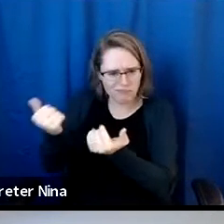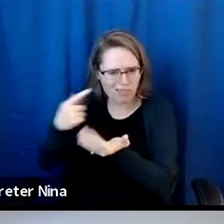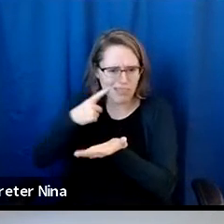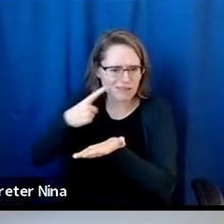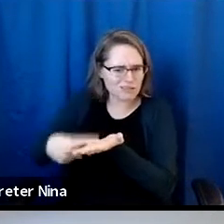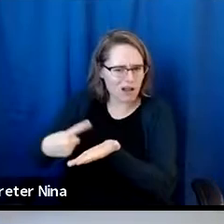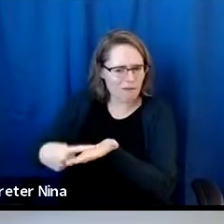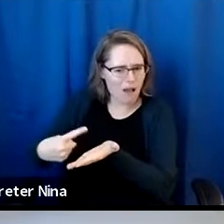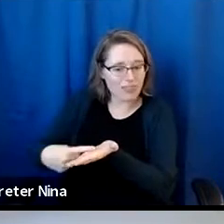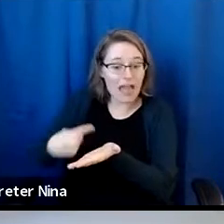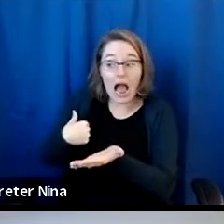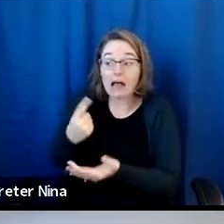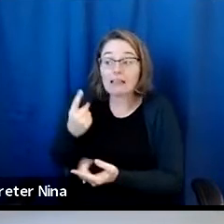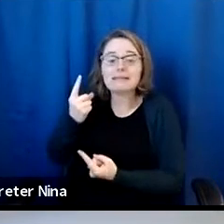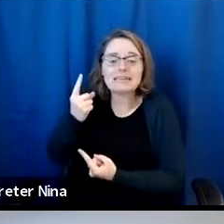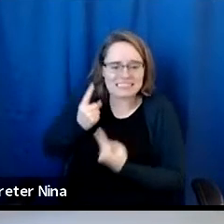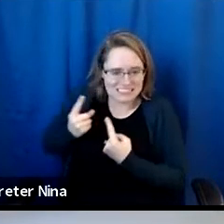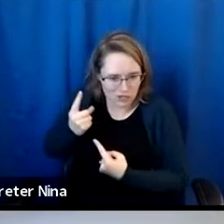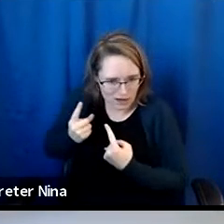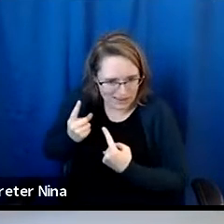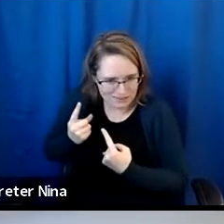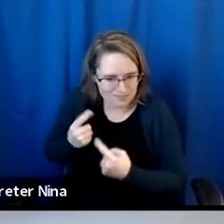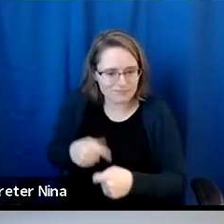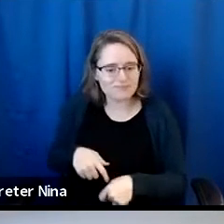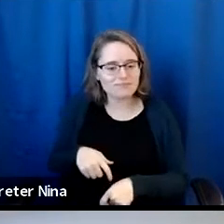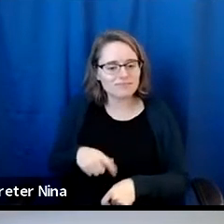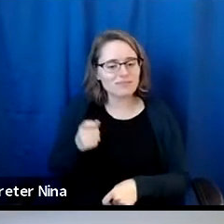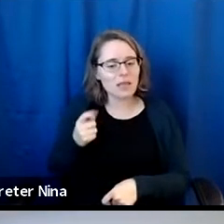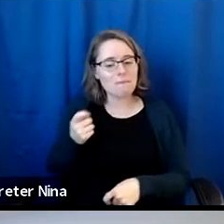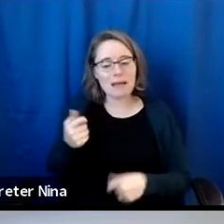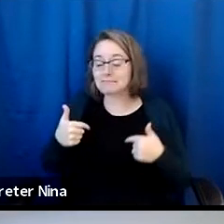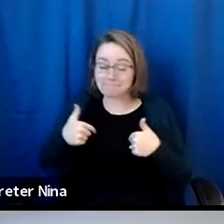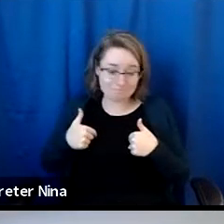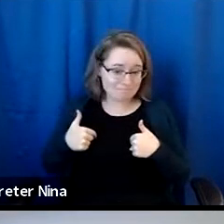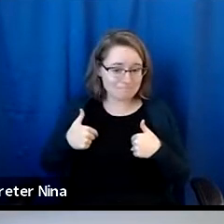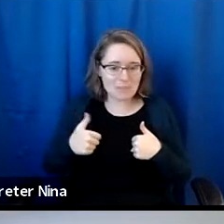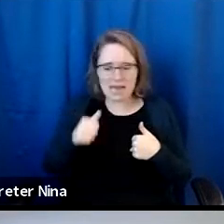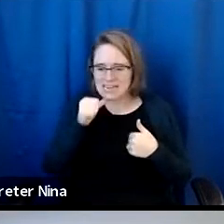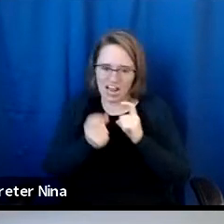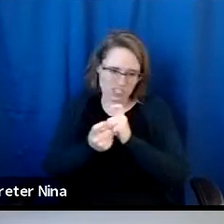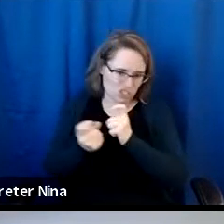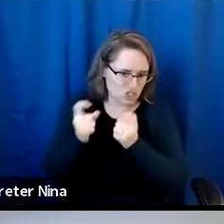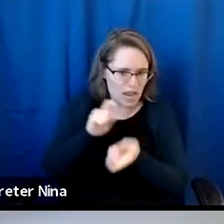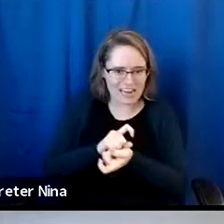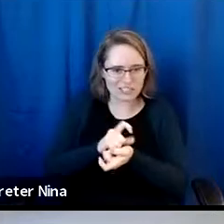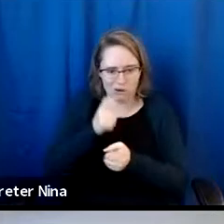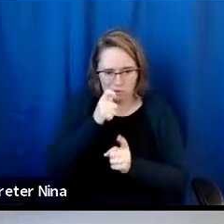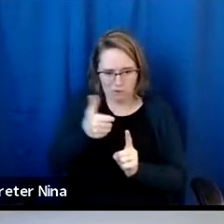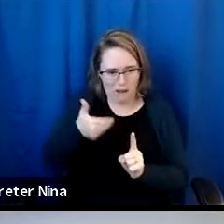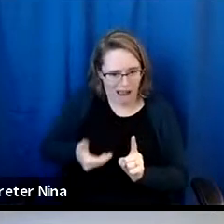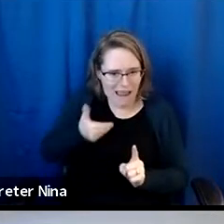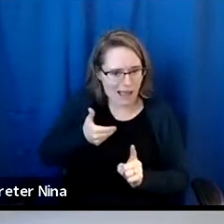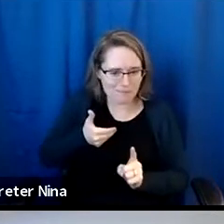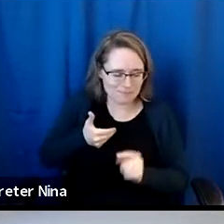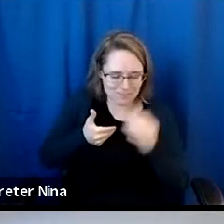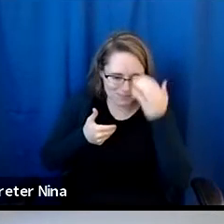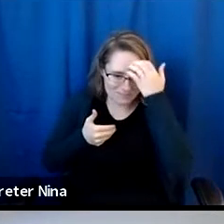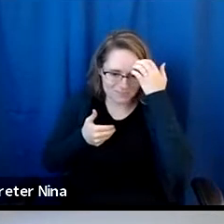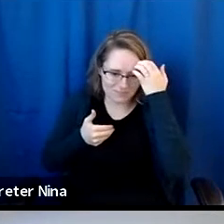maybe consider that. But I should not have to be less of who I naturally